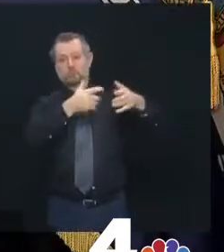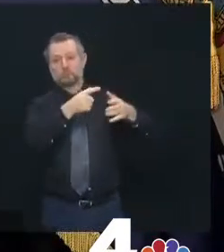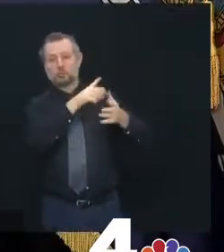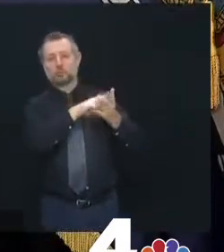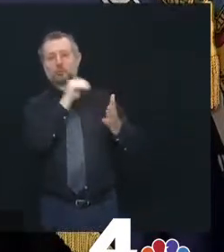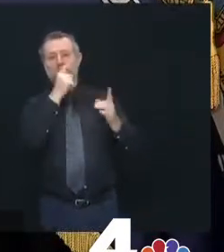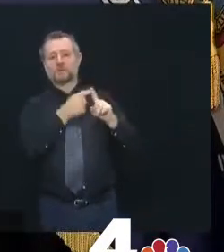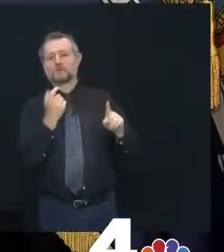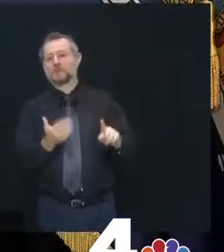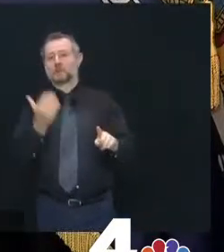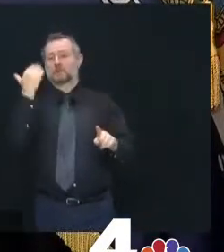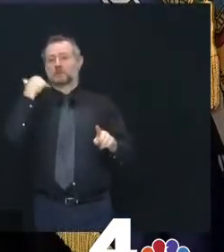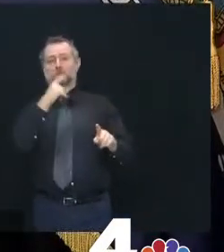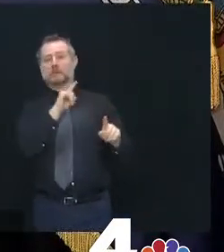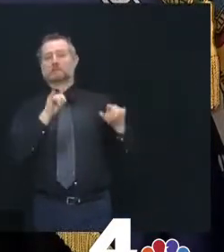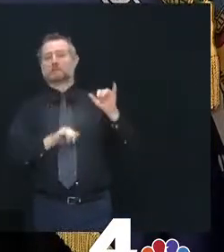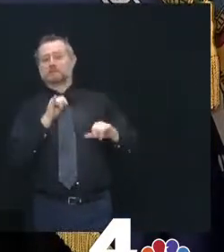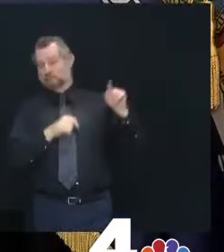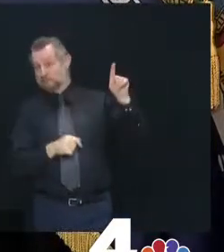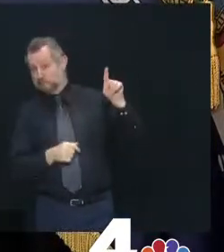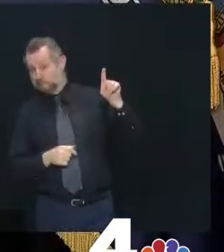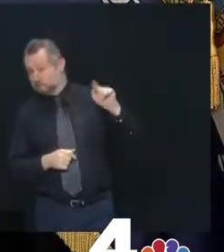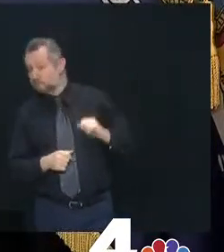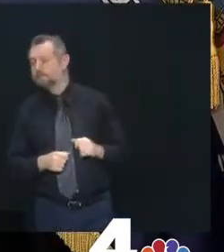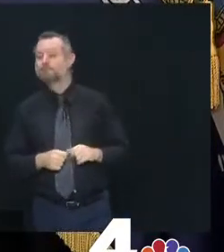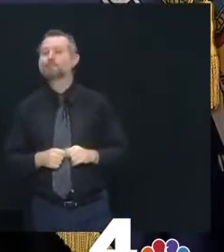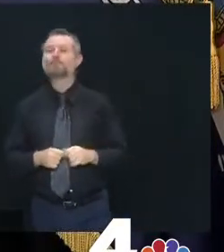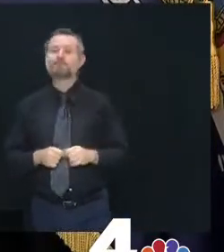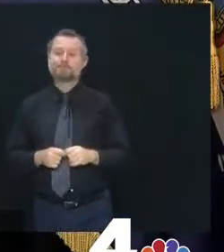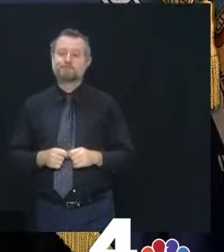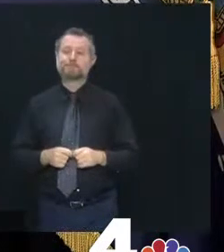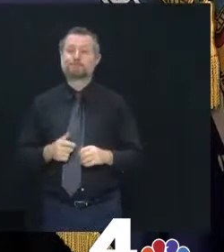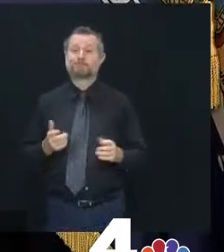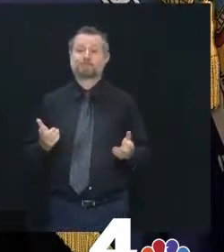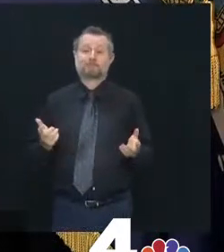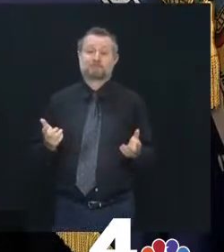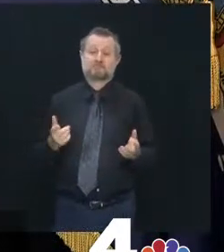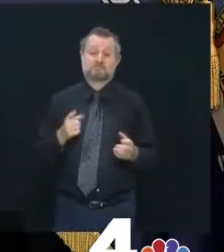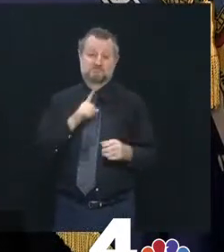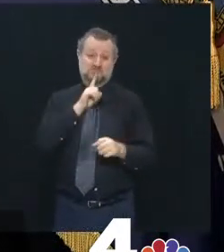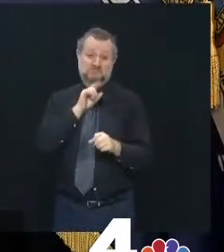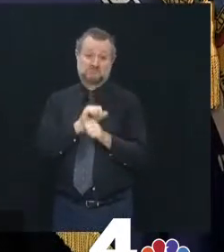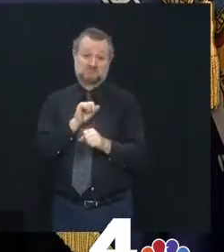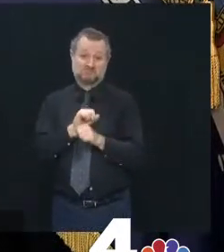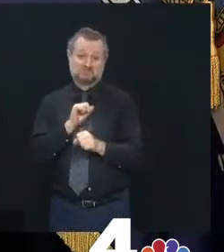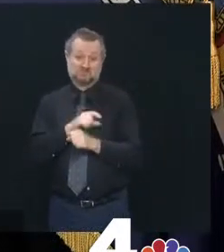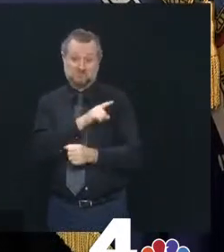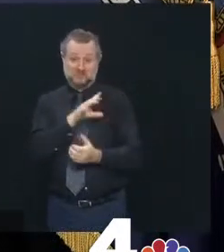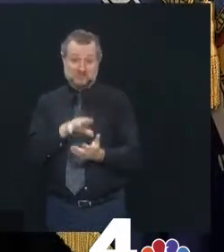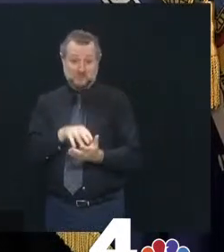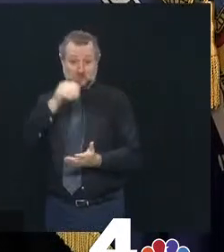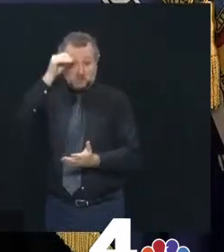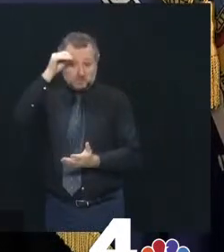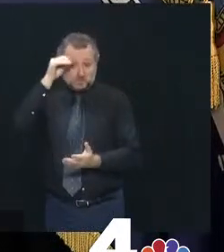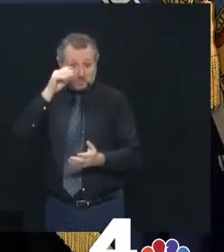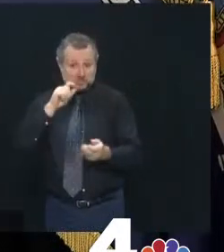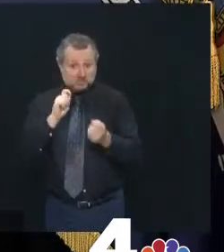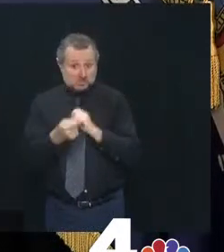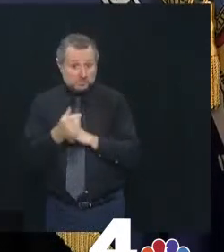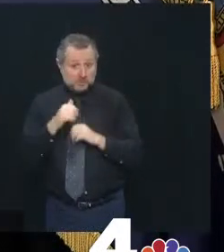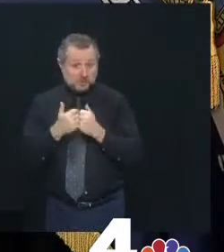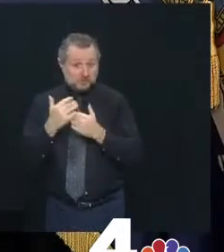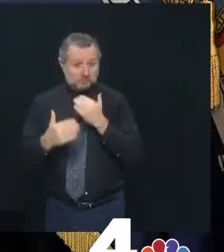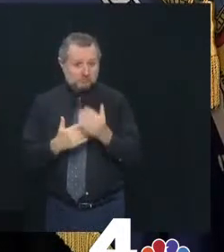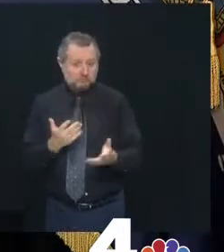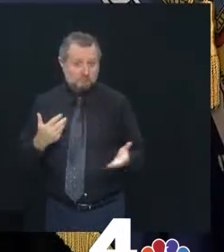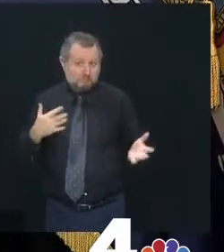first chapter. I haven't seen any evidence that they've fundamentally changed their disposition, right? This is a